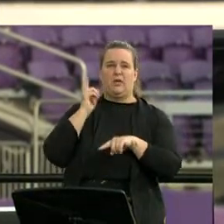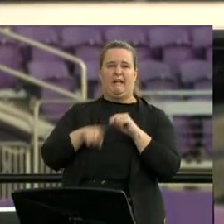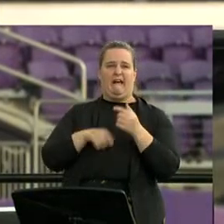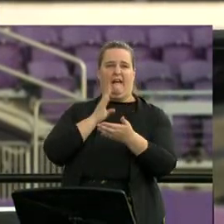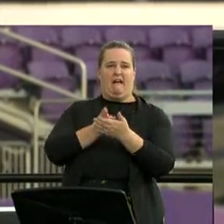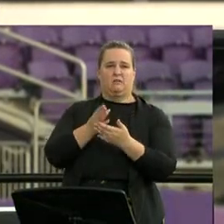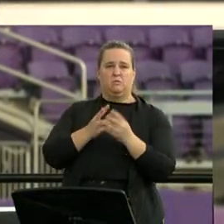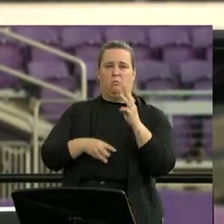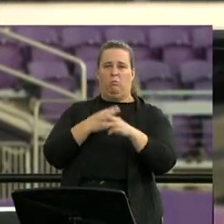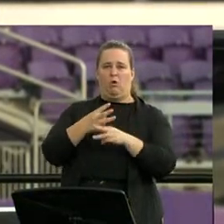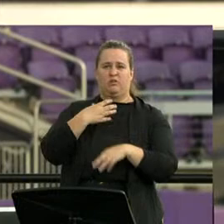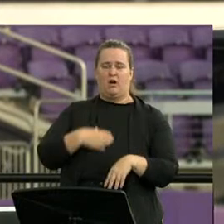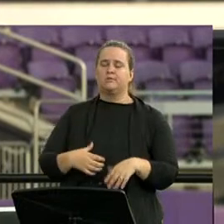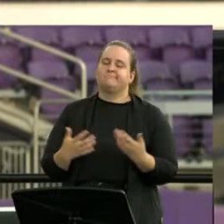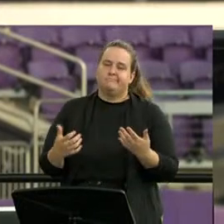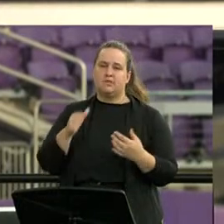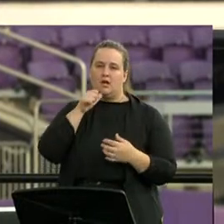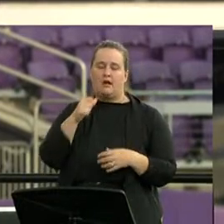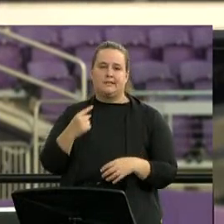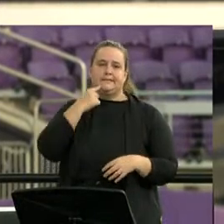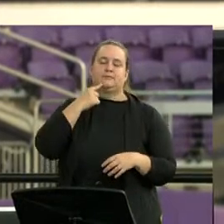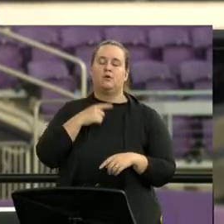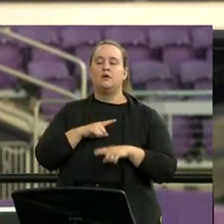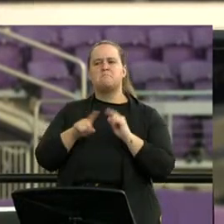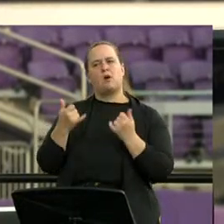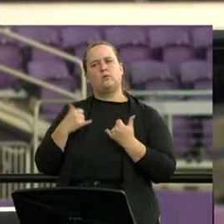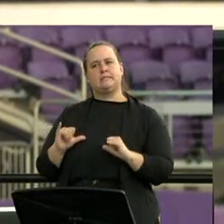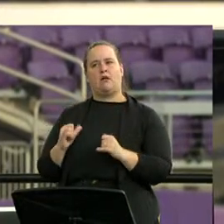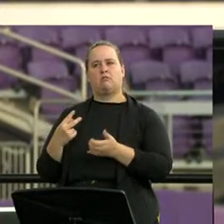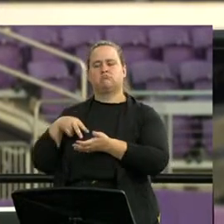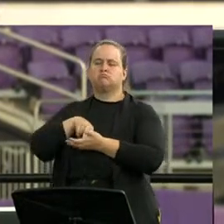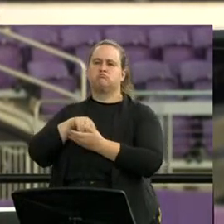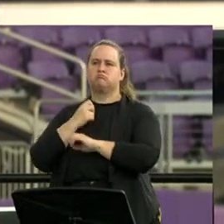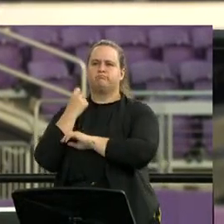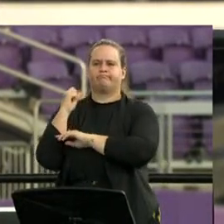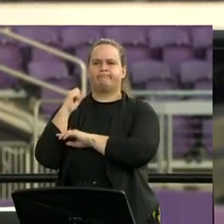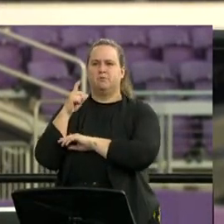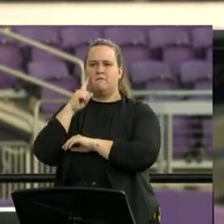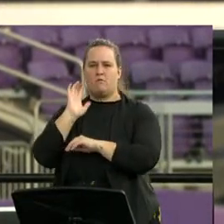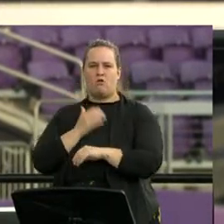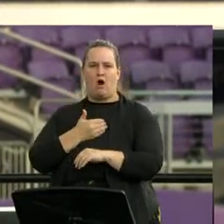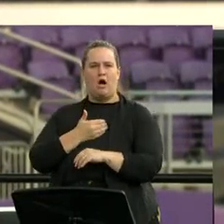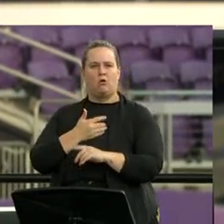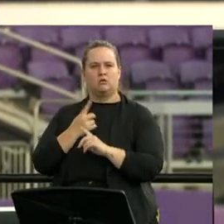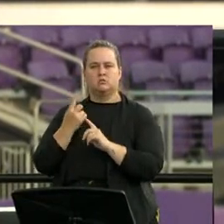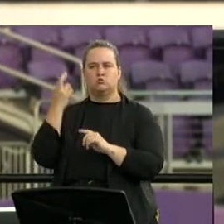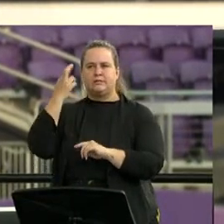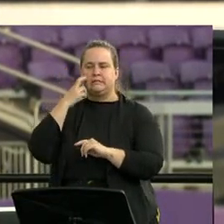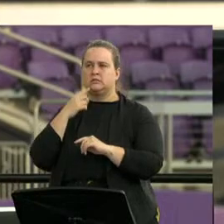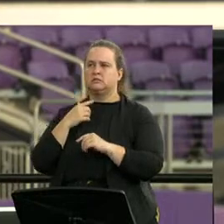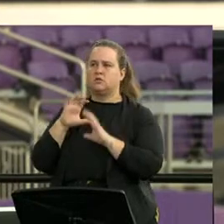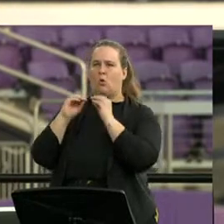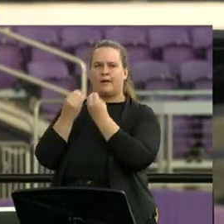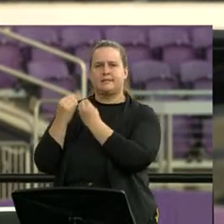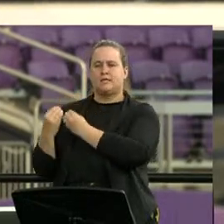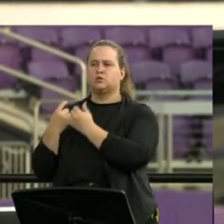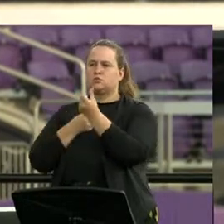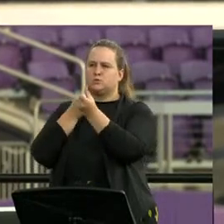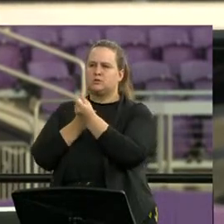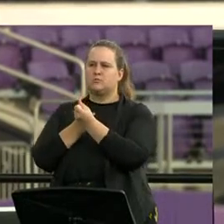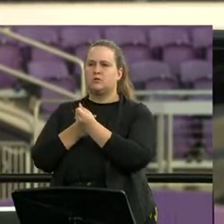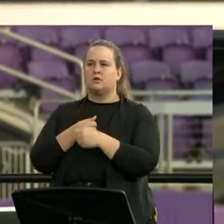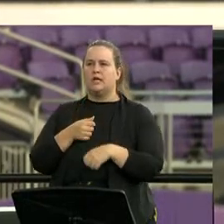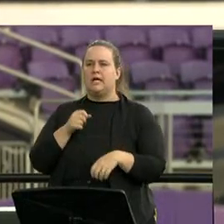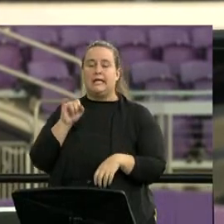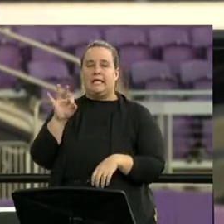world hunger. Yet we still don't hesitate to stand up for the causes we believe in are important, no matter how outlandish or unrealistic